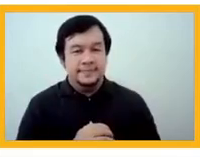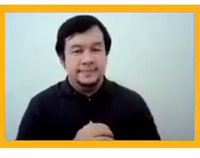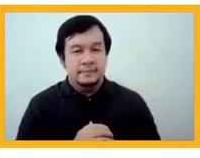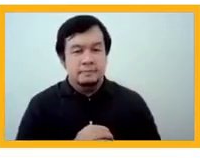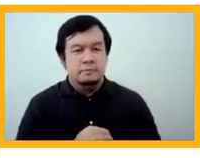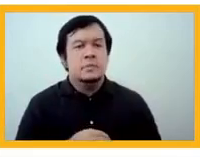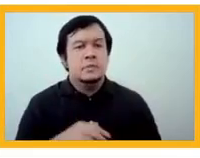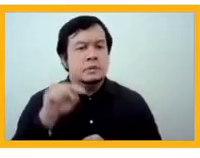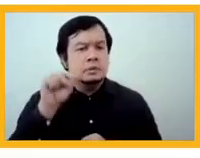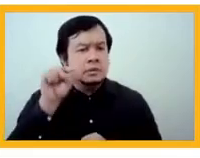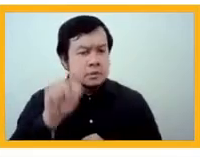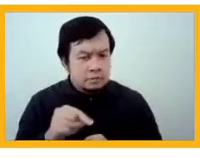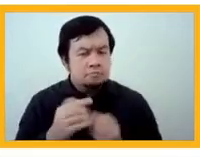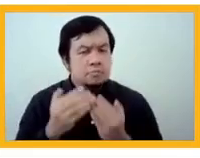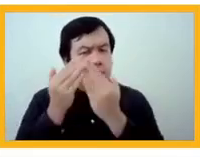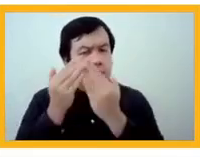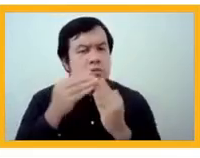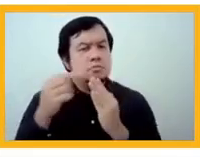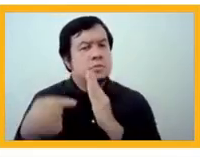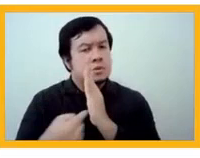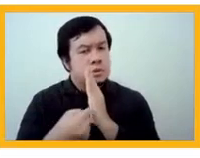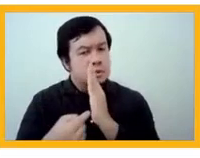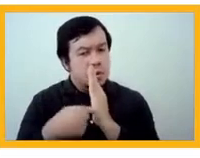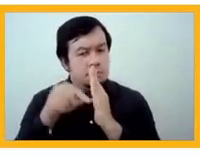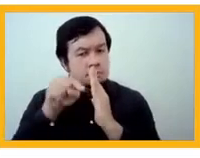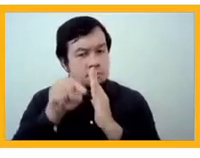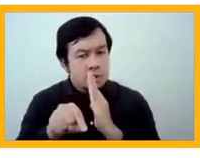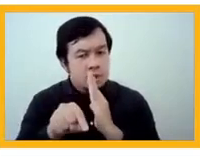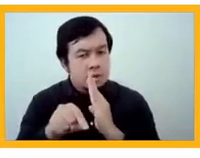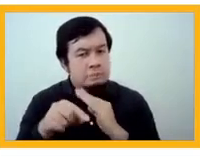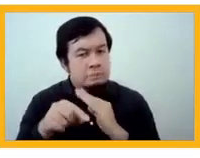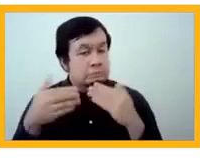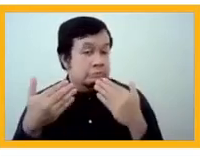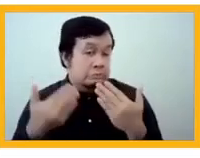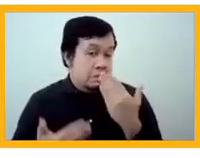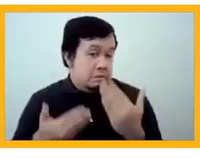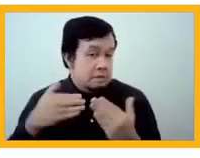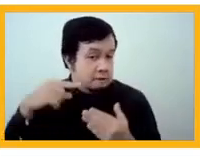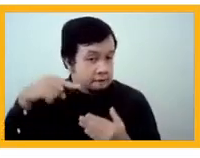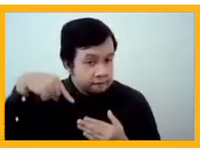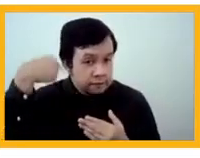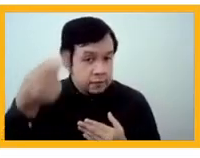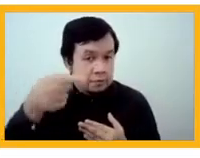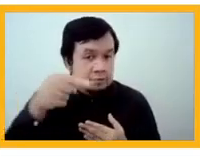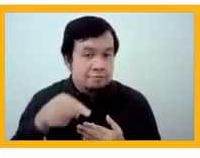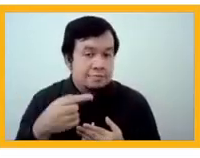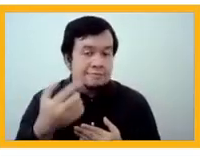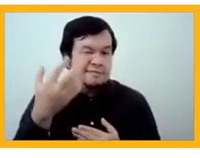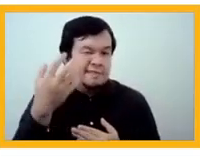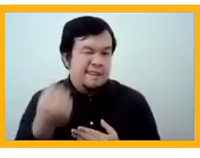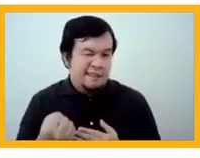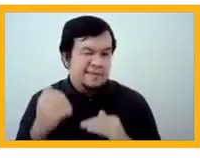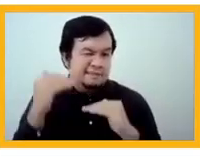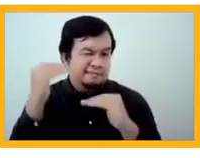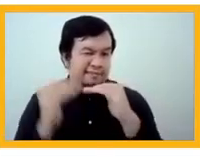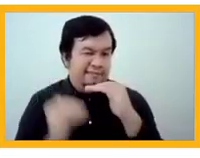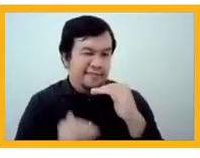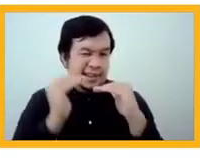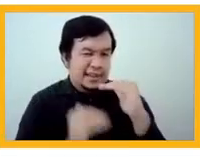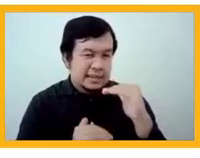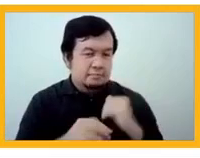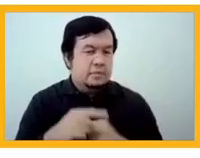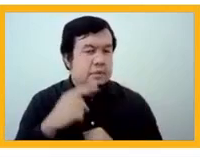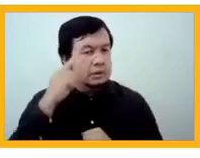growing inequality. And so it's essential for policy and philanthropy to focus on effectively accelerating the access to innovations to those who cannot